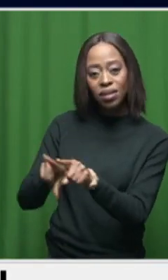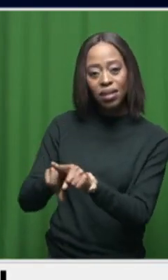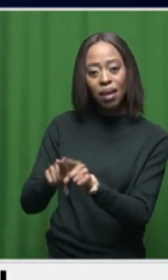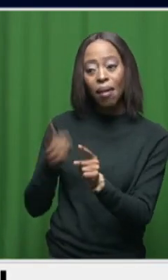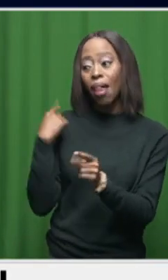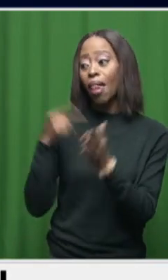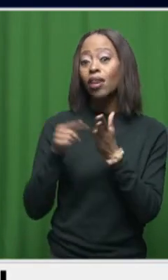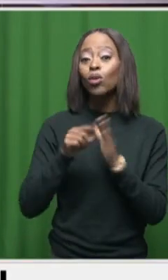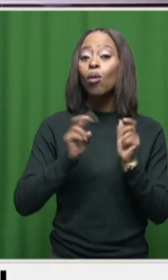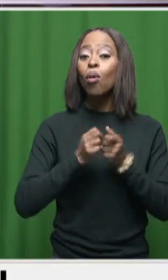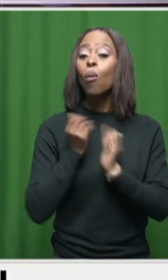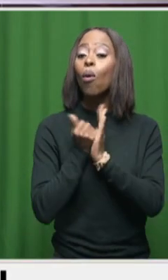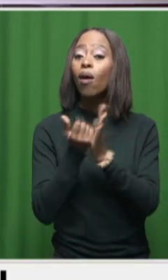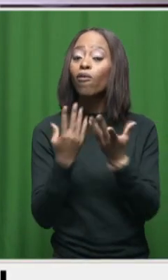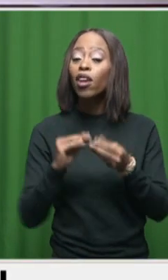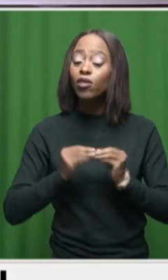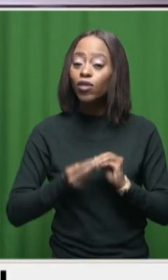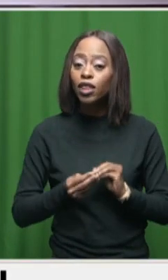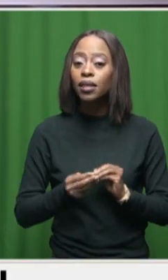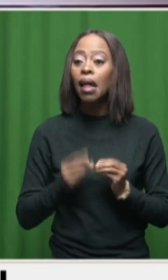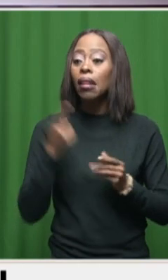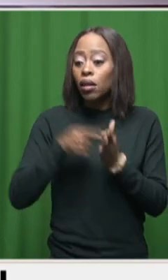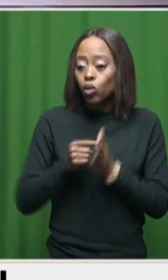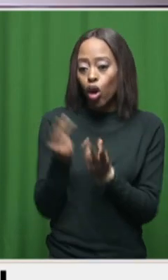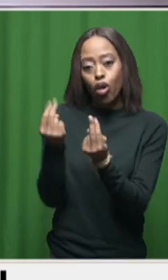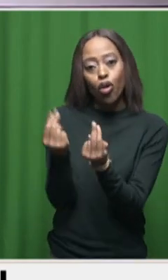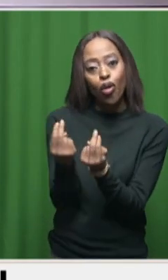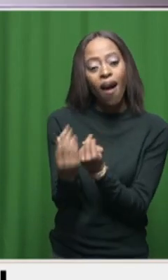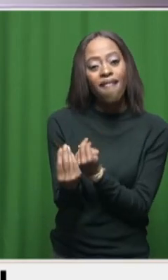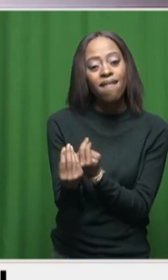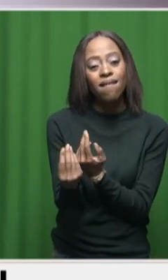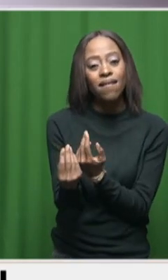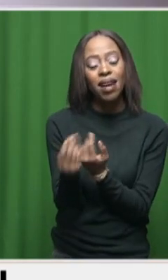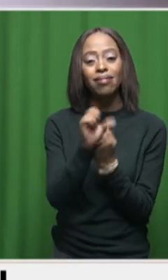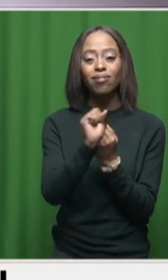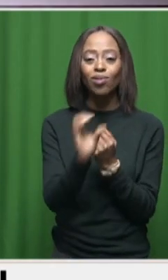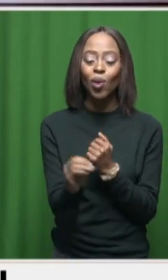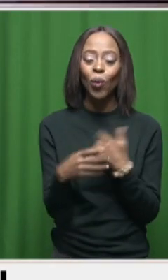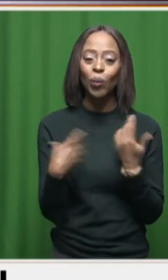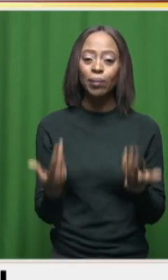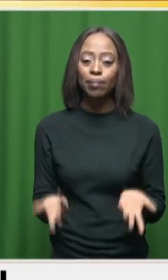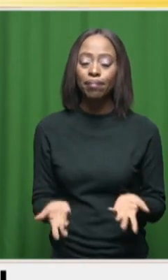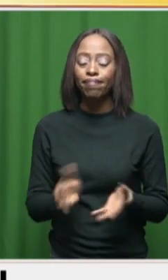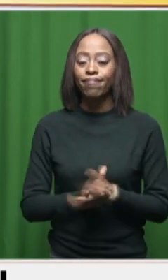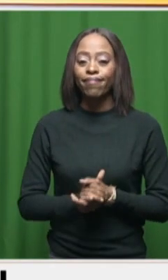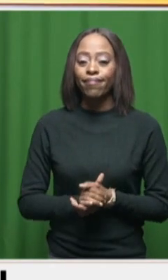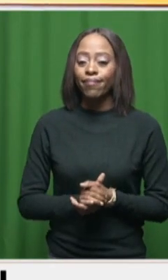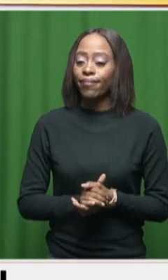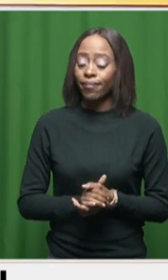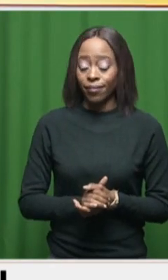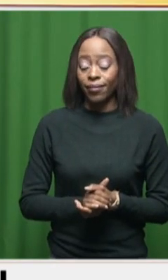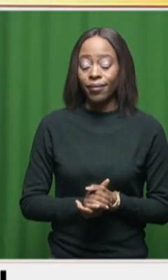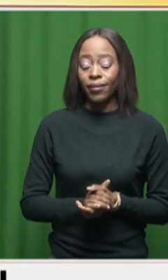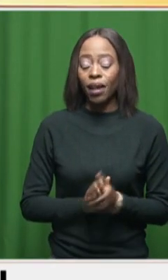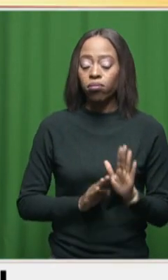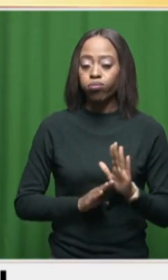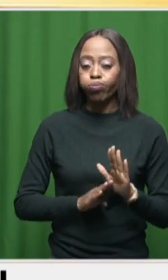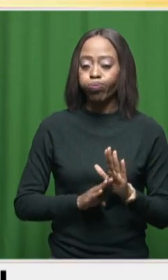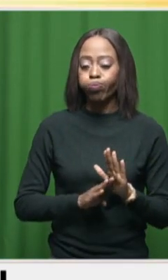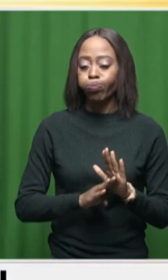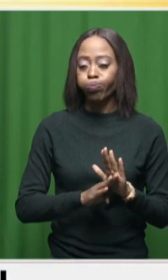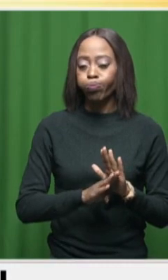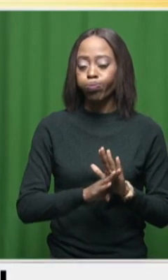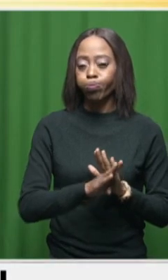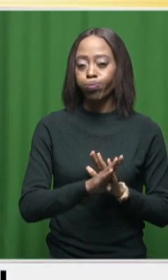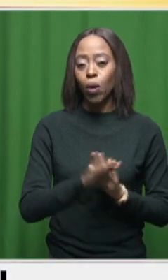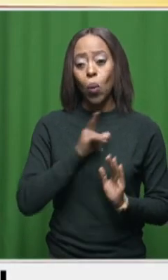they had last week that we've helped them fix, you get a new one. So it is definitely rising, specifically now as